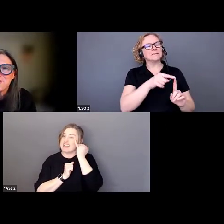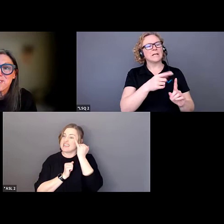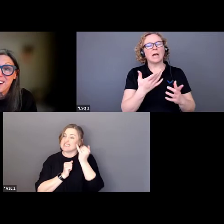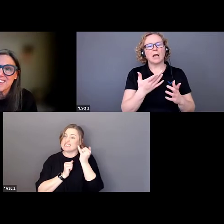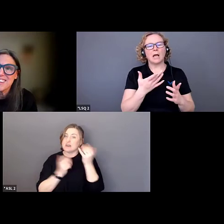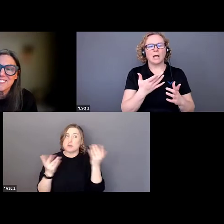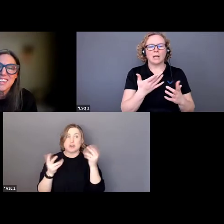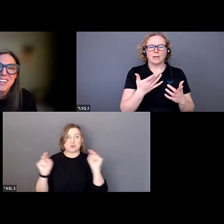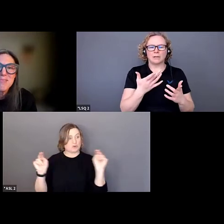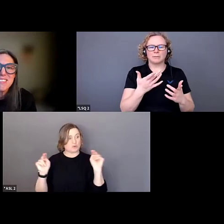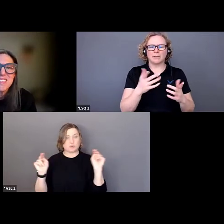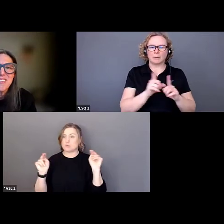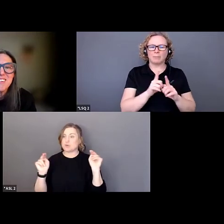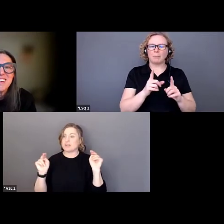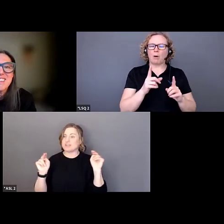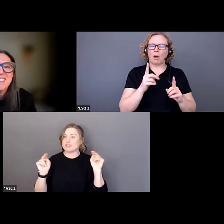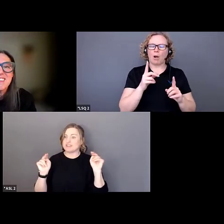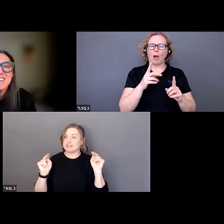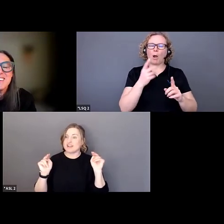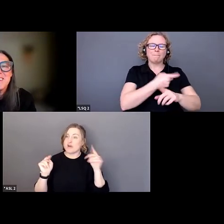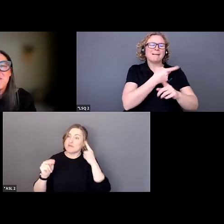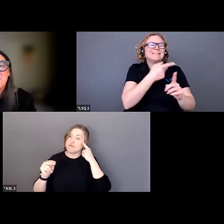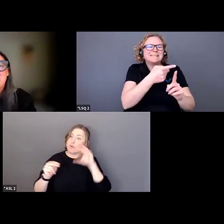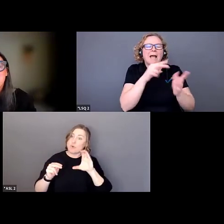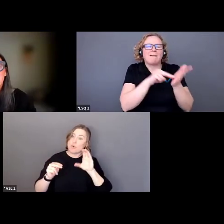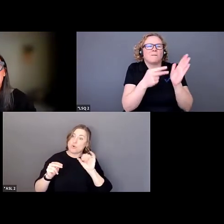notion of neutrality when it comes to these coins.